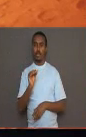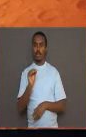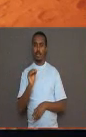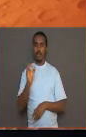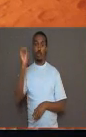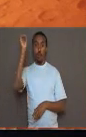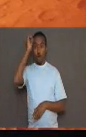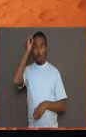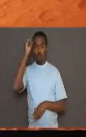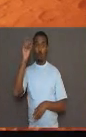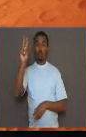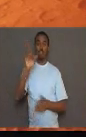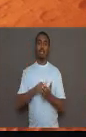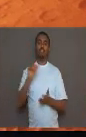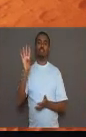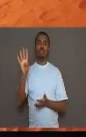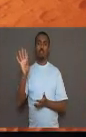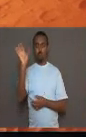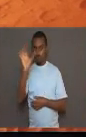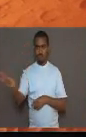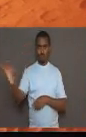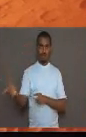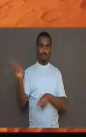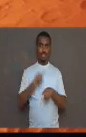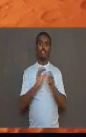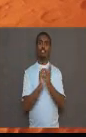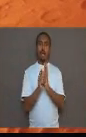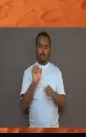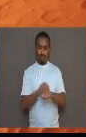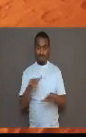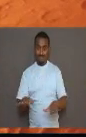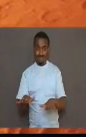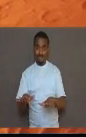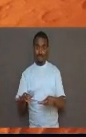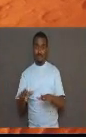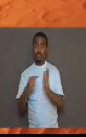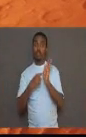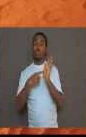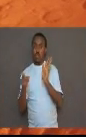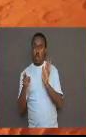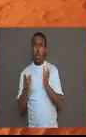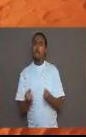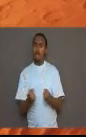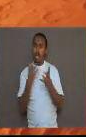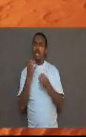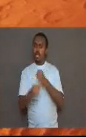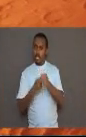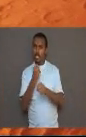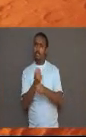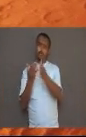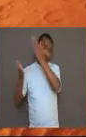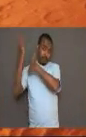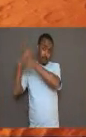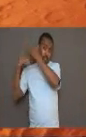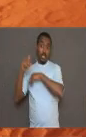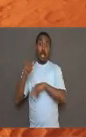in 2004 brought back samples of rock which showed that many years ago